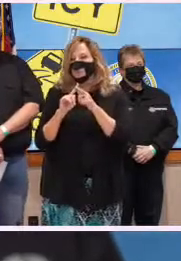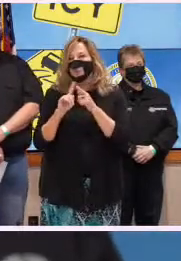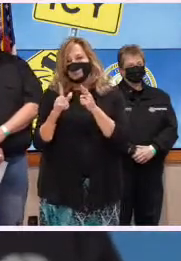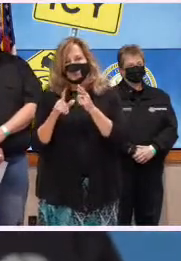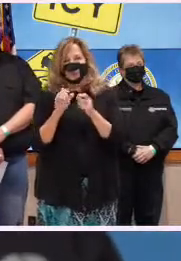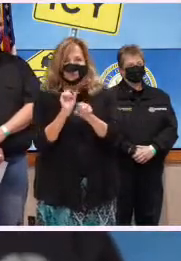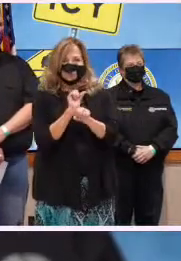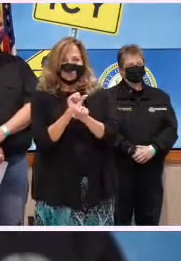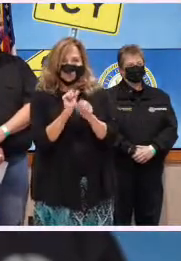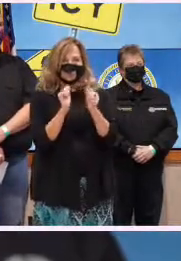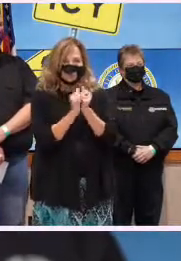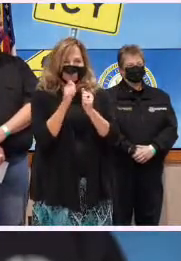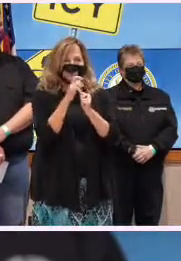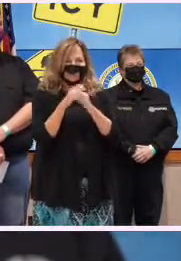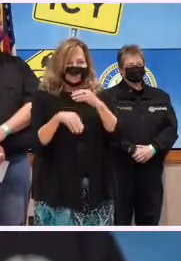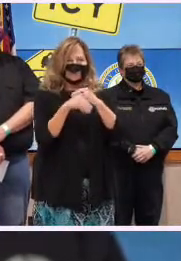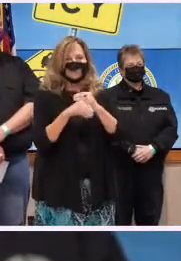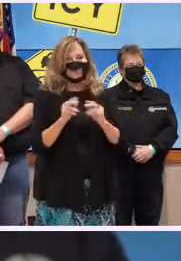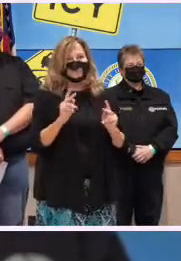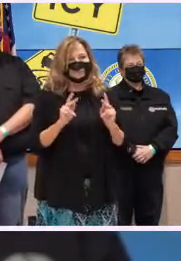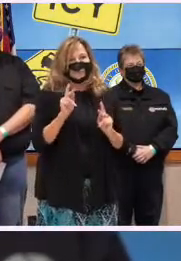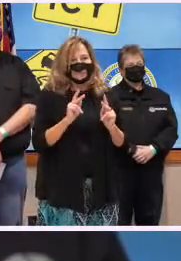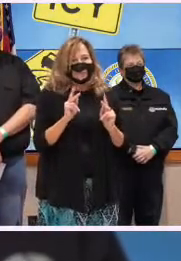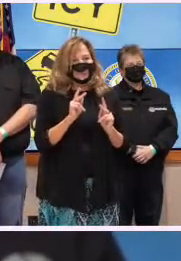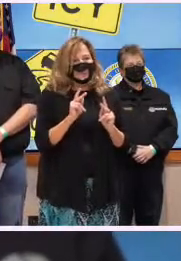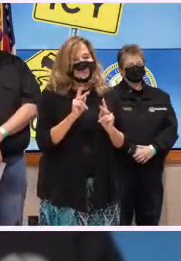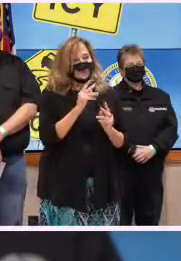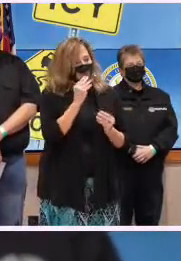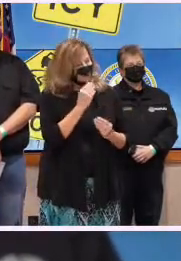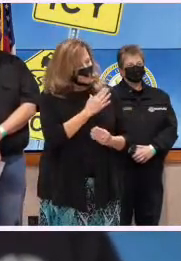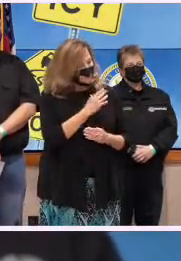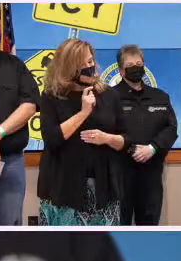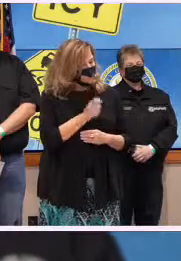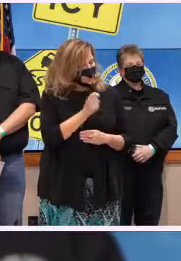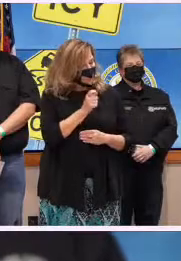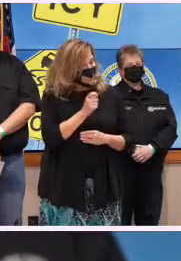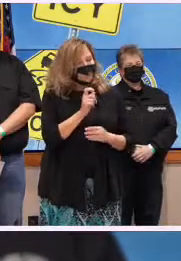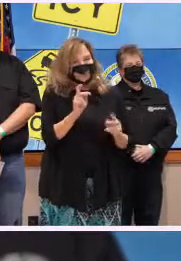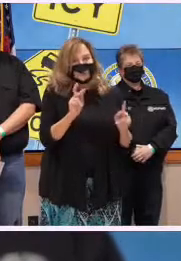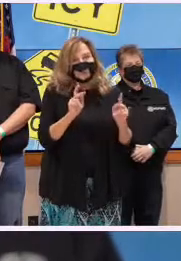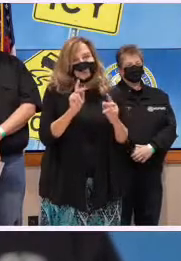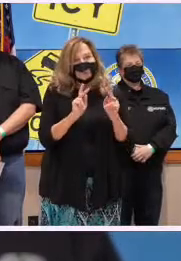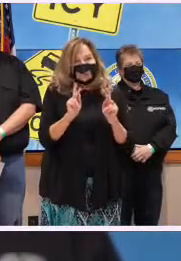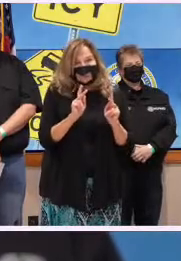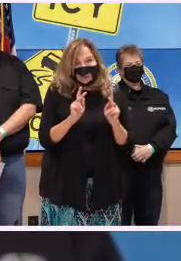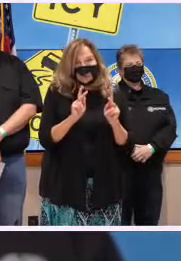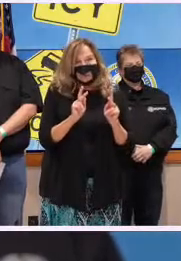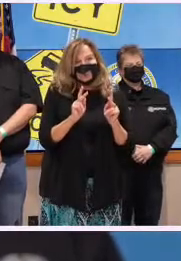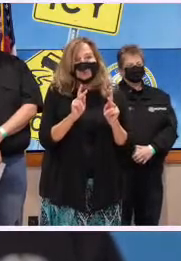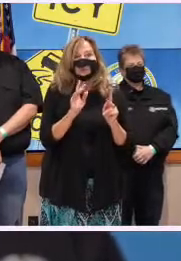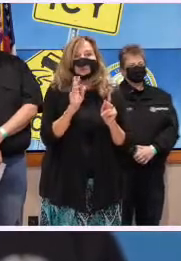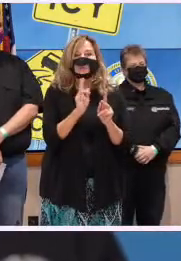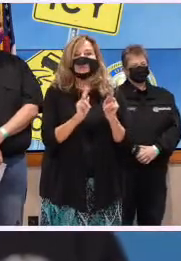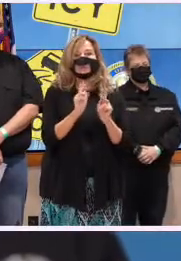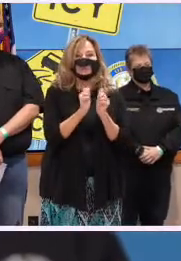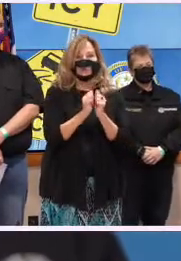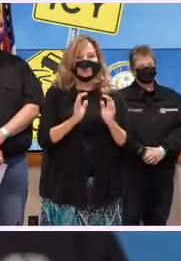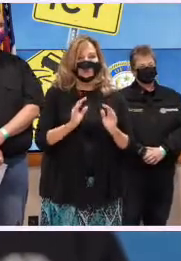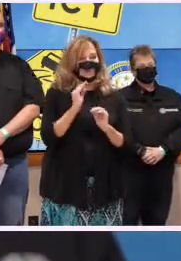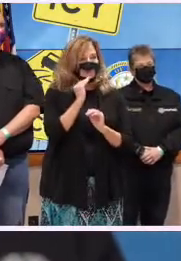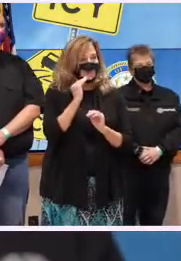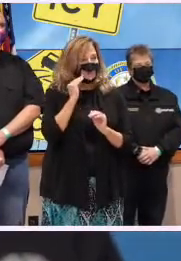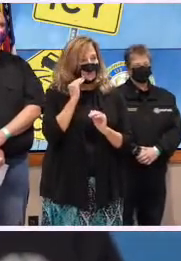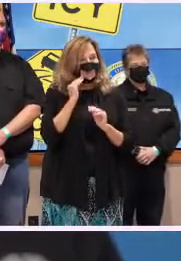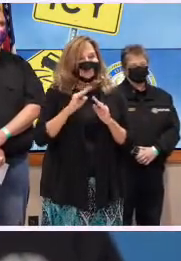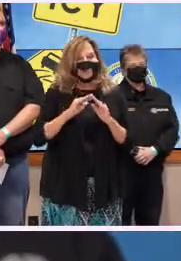efforts, Judge, for people, individuals, especially homeless population that's on